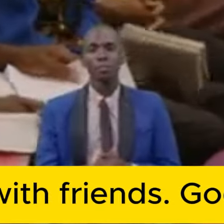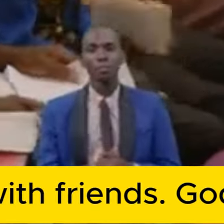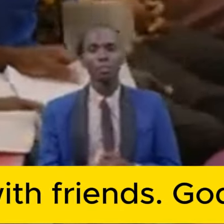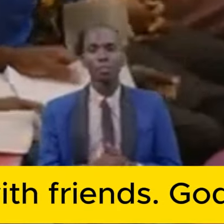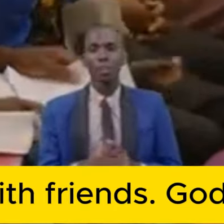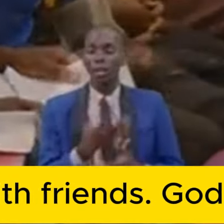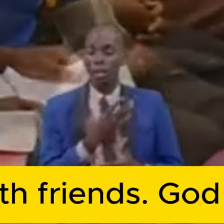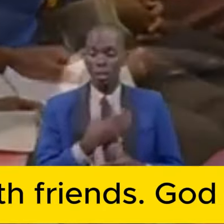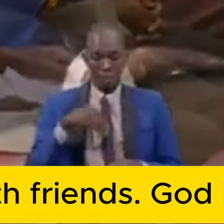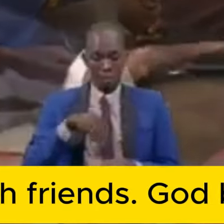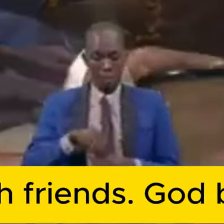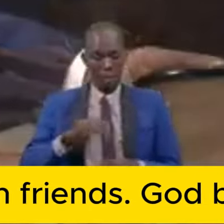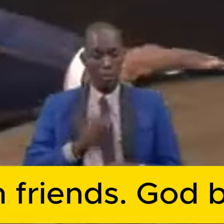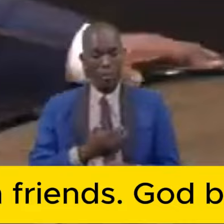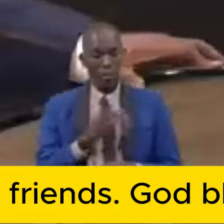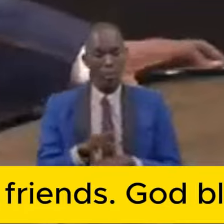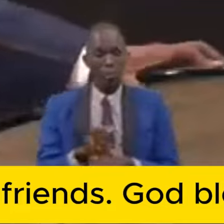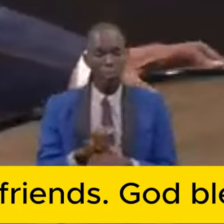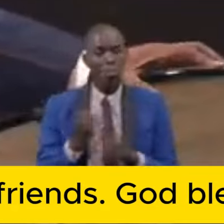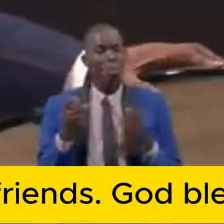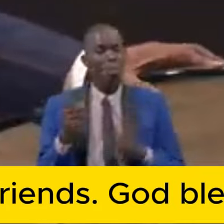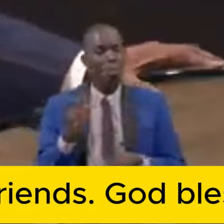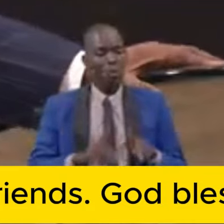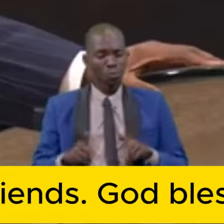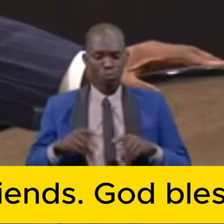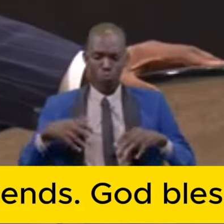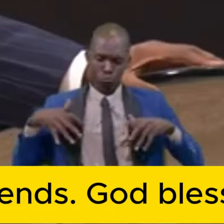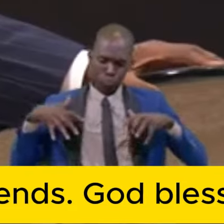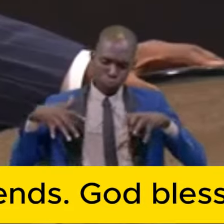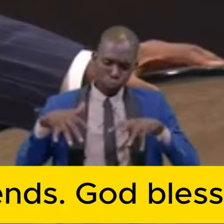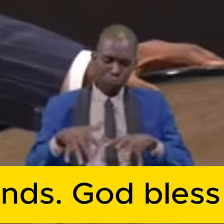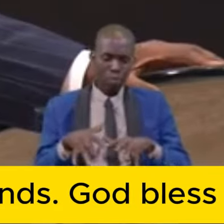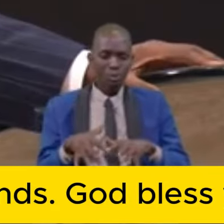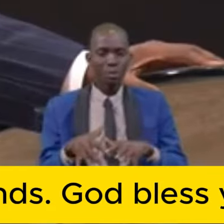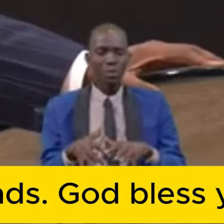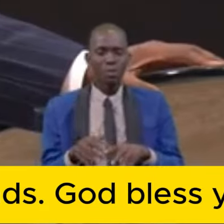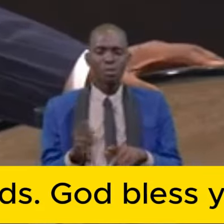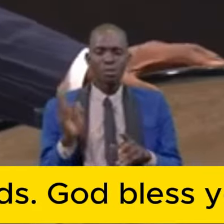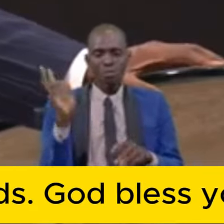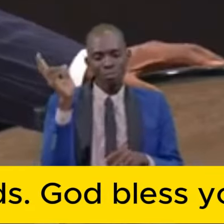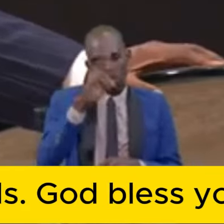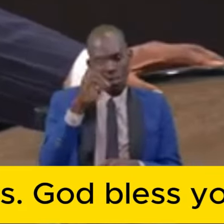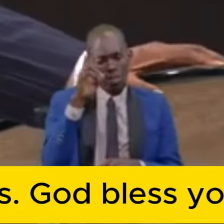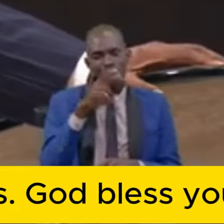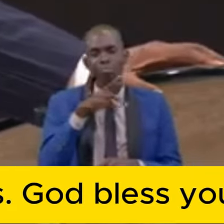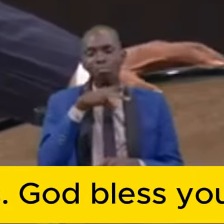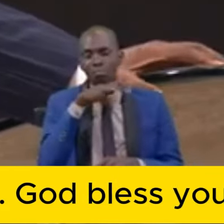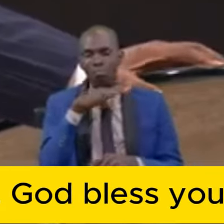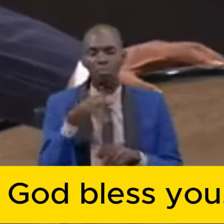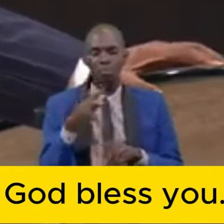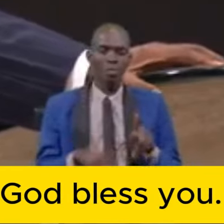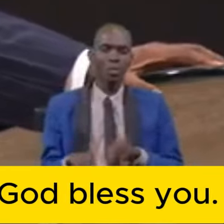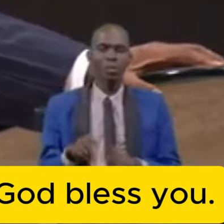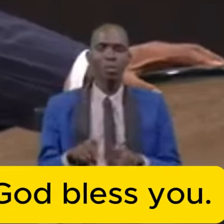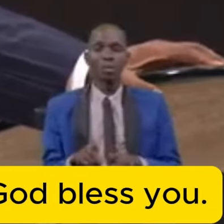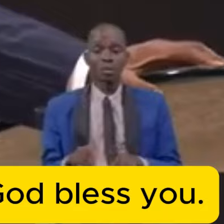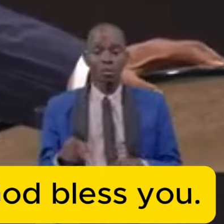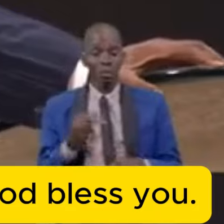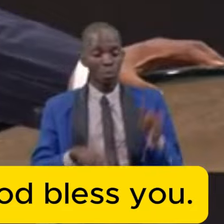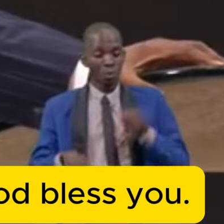church, people creeping in, they're careless, they're corrupt. They deliberately want